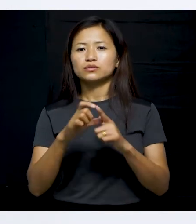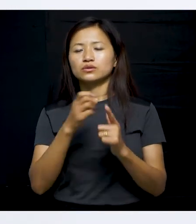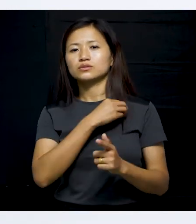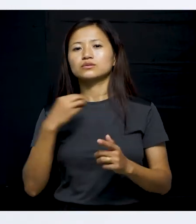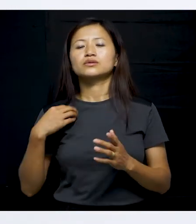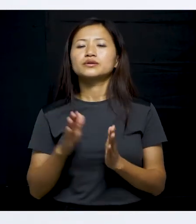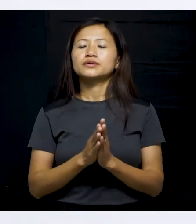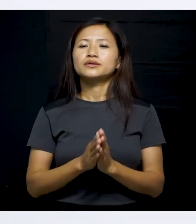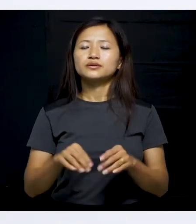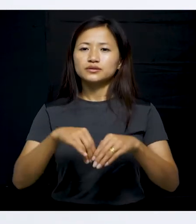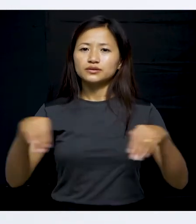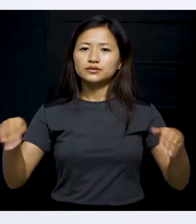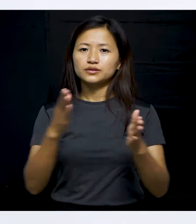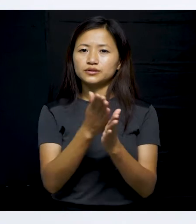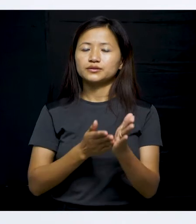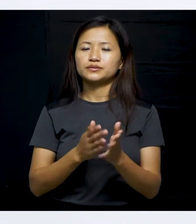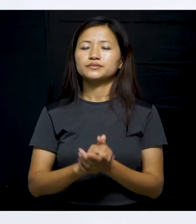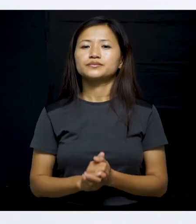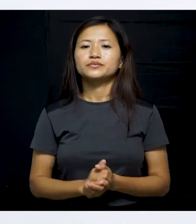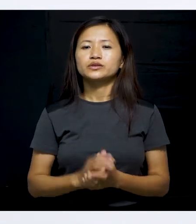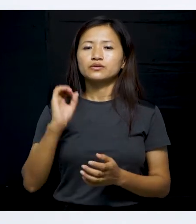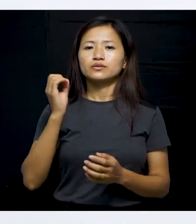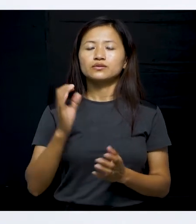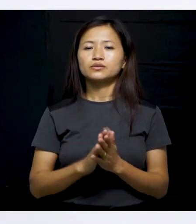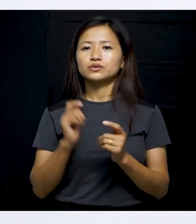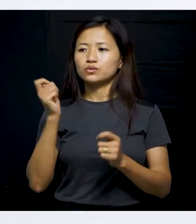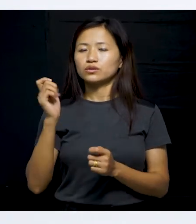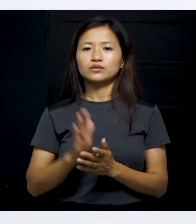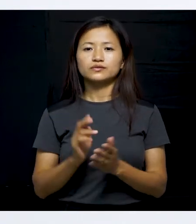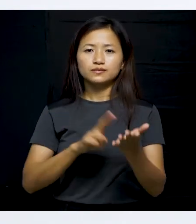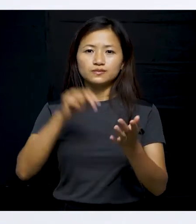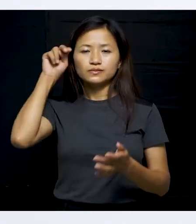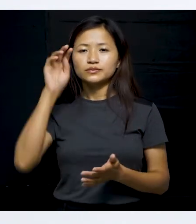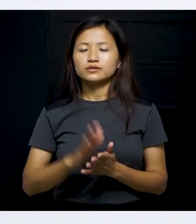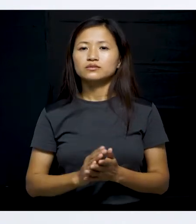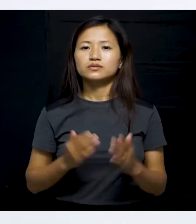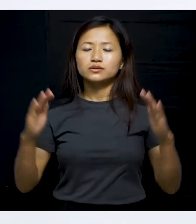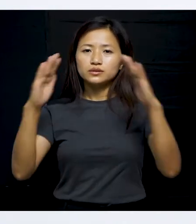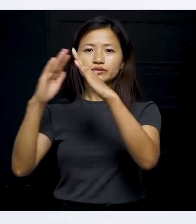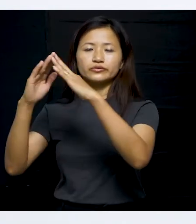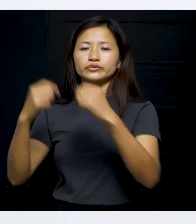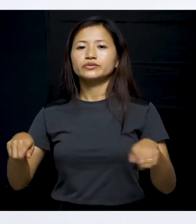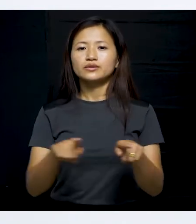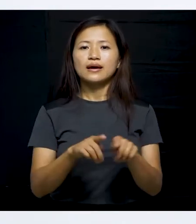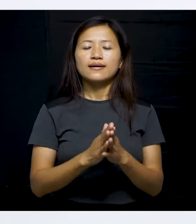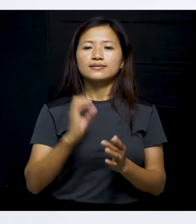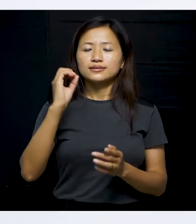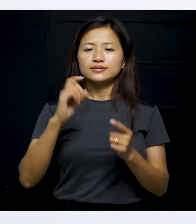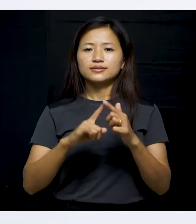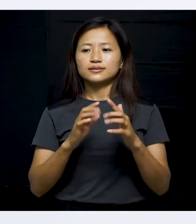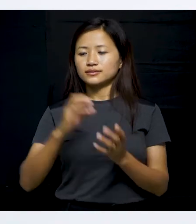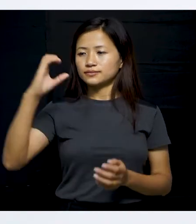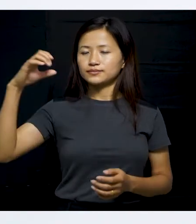as an engineer, right? So that is the occupation of the Nagas in the towns and cities. So there are also some